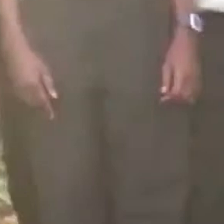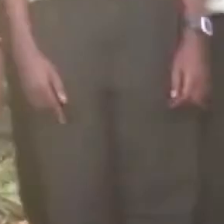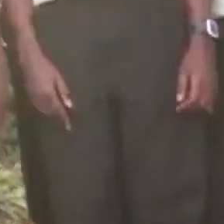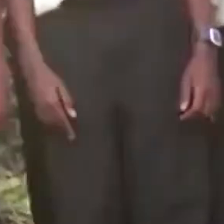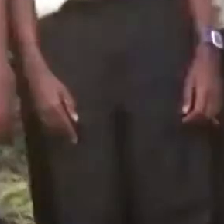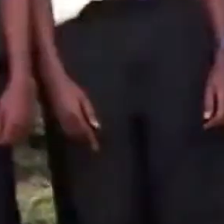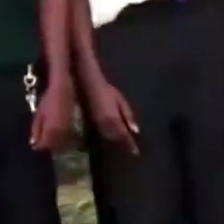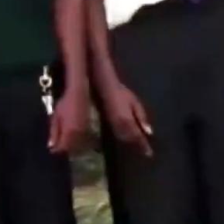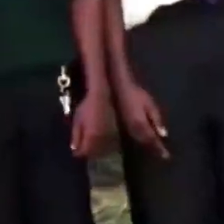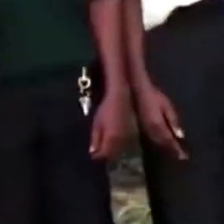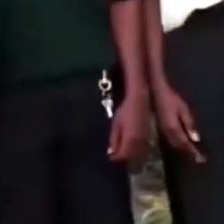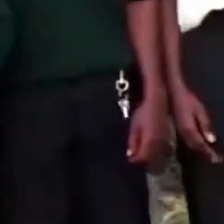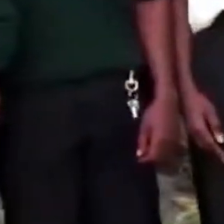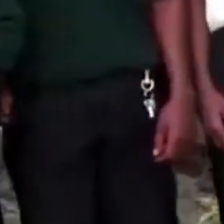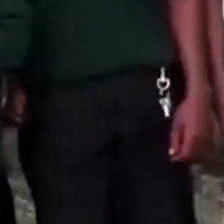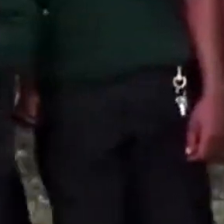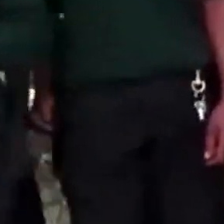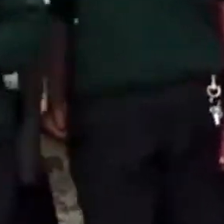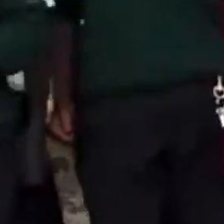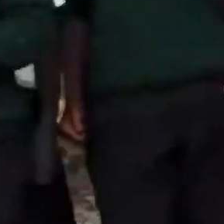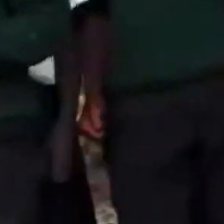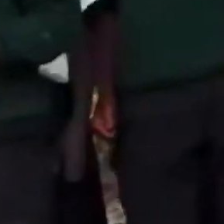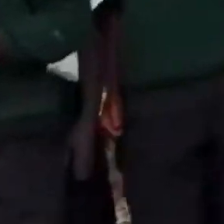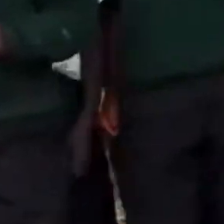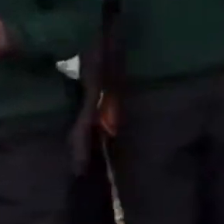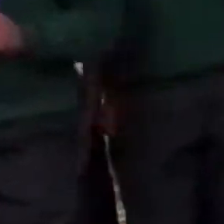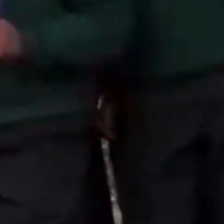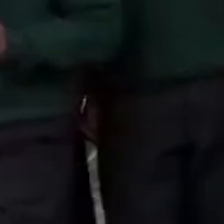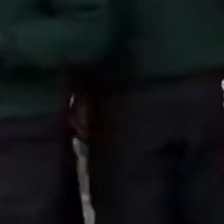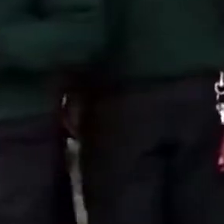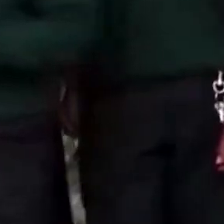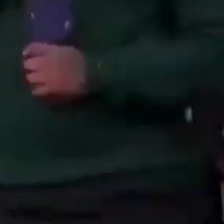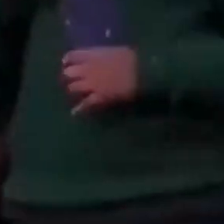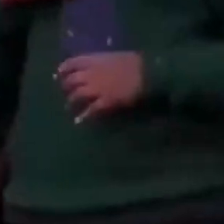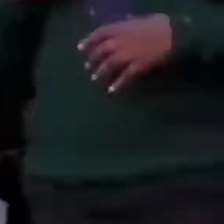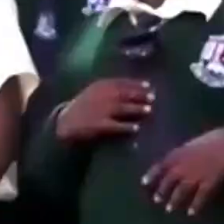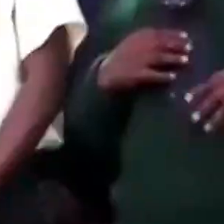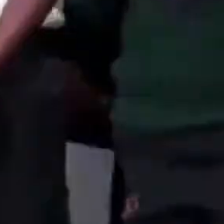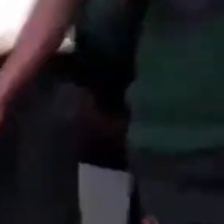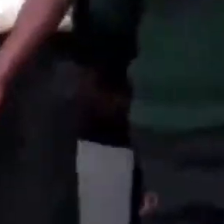Tuesday tunakula usiku. Tuachane na break kwanza, tuende lunch. Chapo.